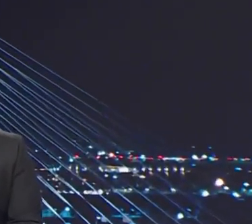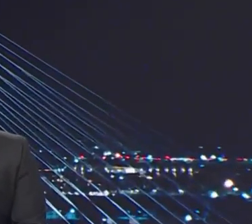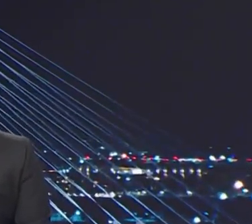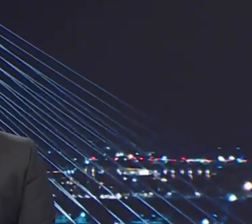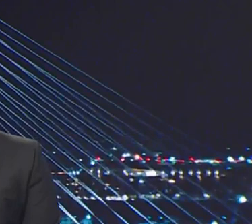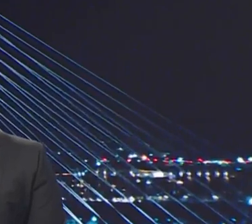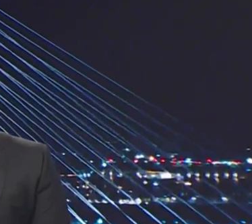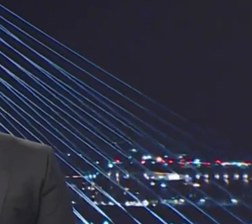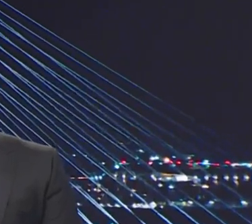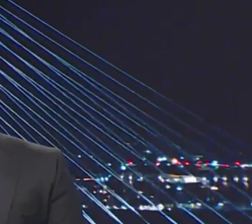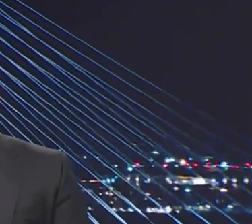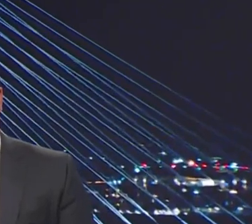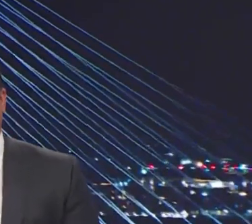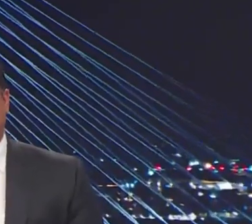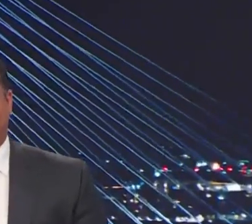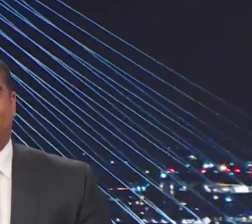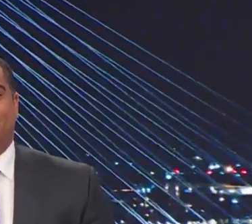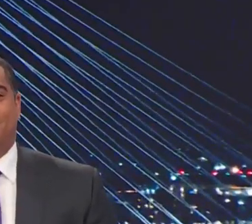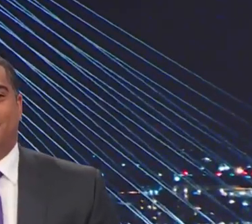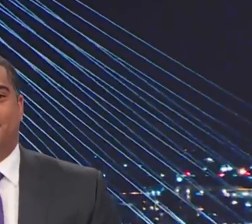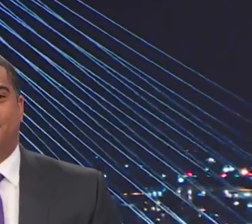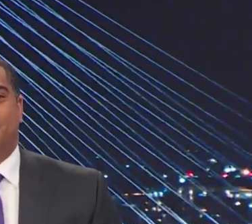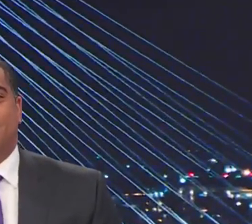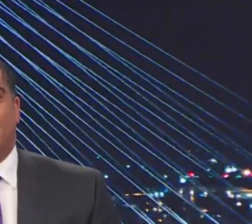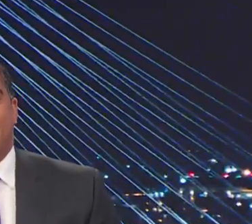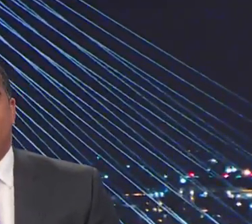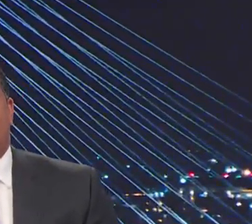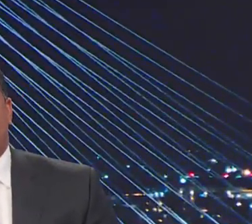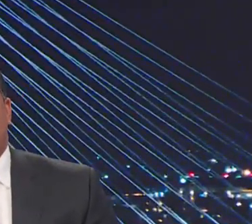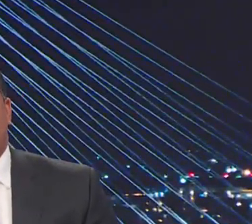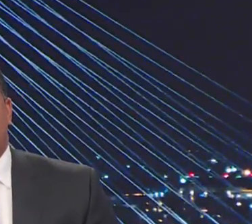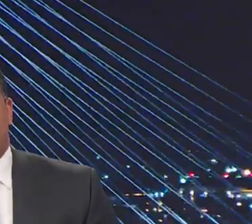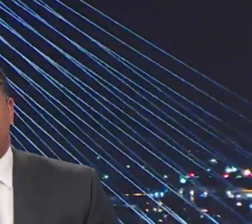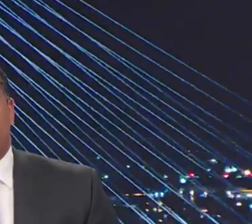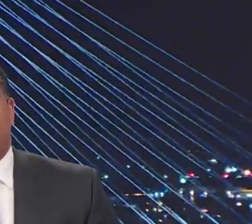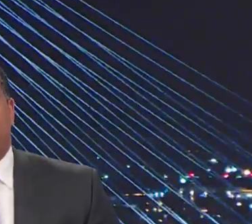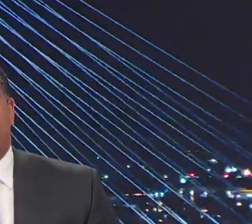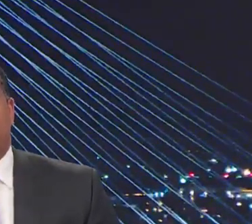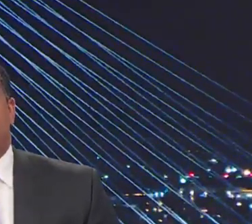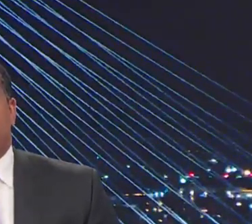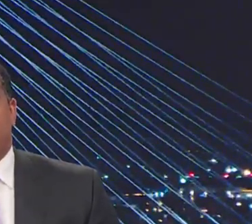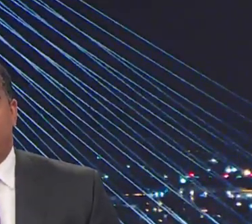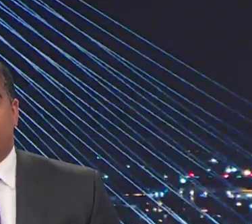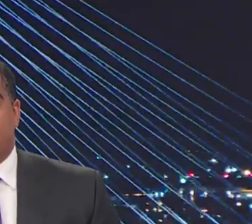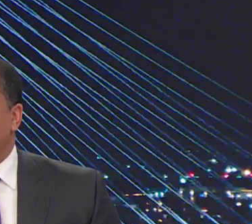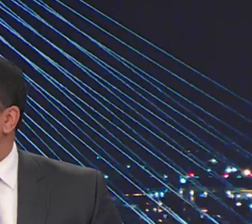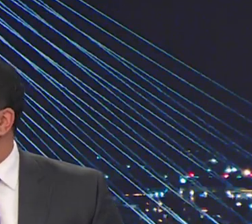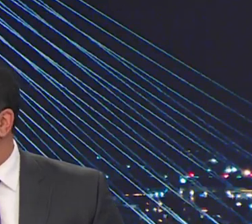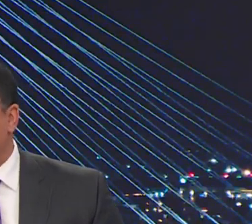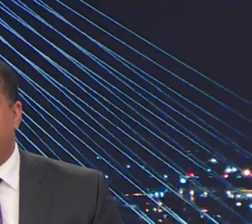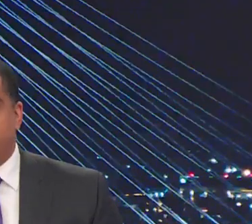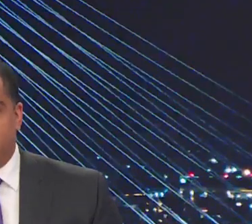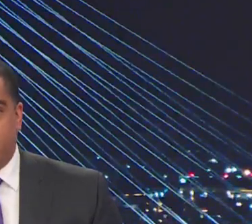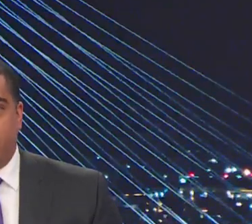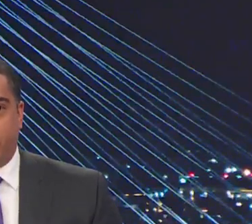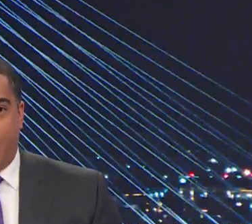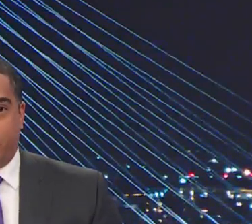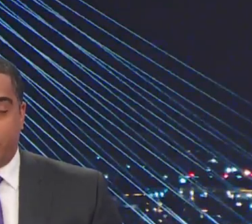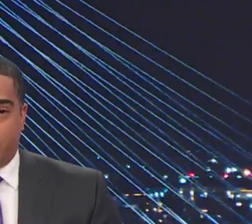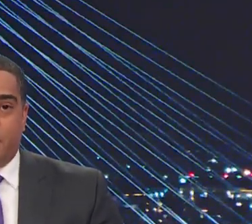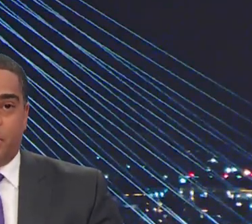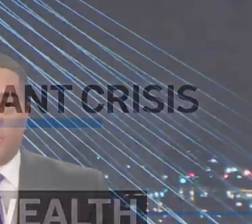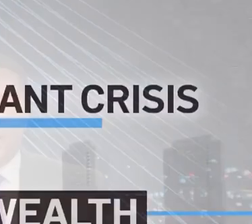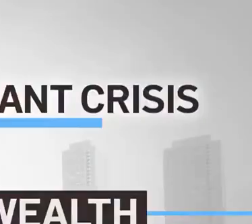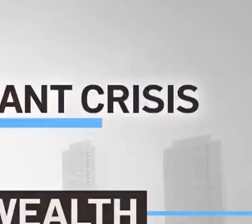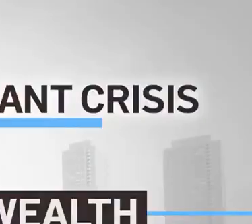lot and cover many topics. Thanks for being with us. I'm JC Monahan. And I'm Corey Smith. Governor Healey's first year in office has come with a number of